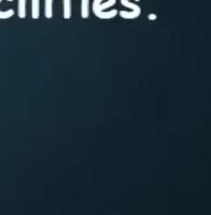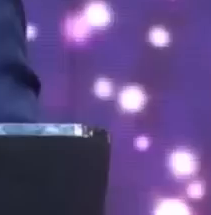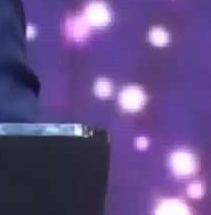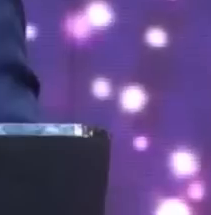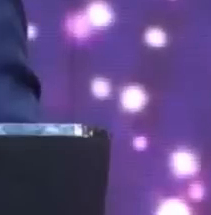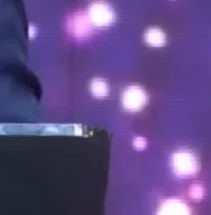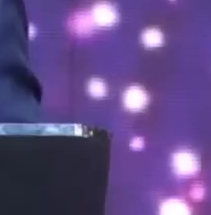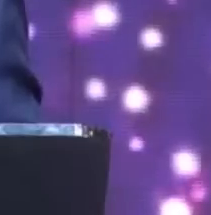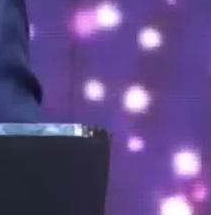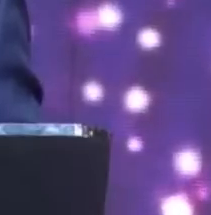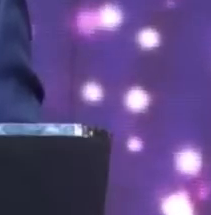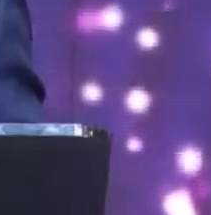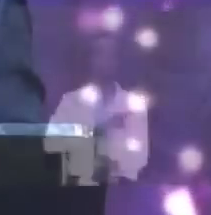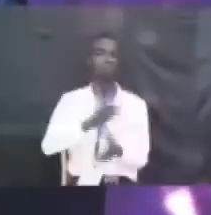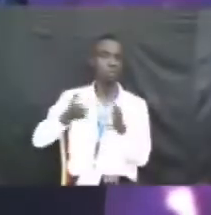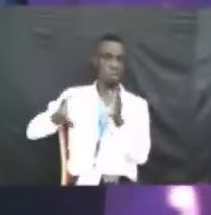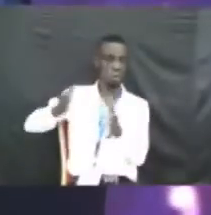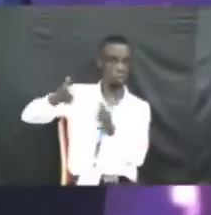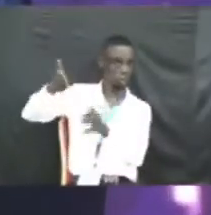year.